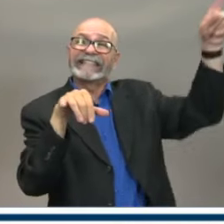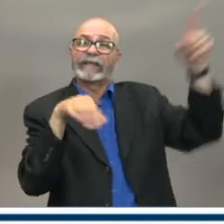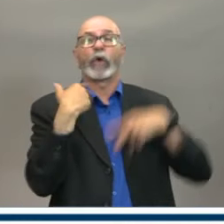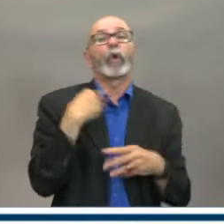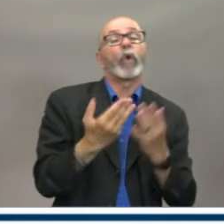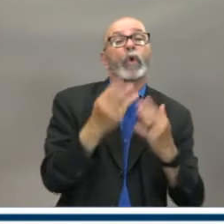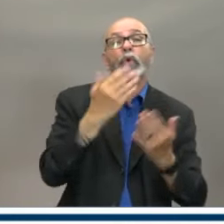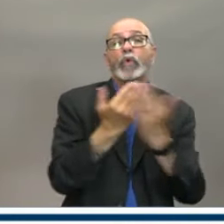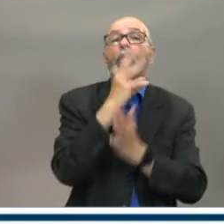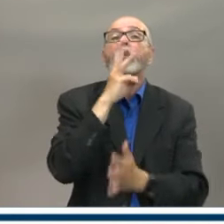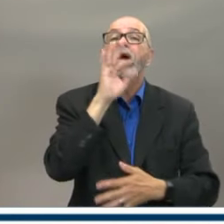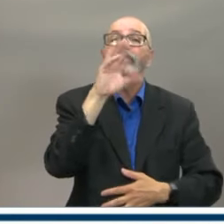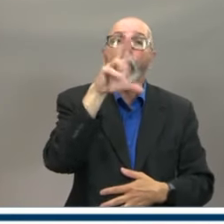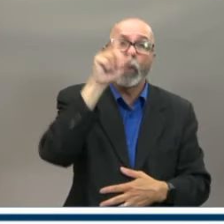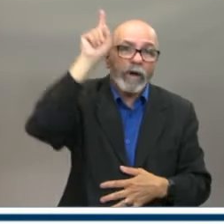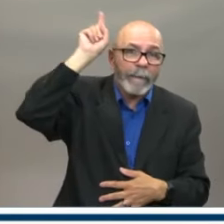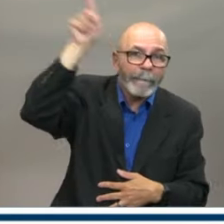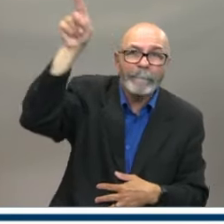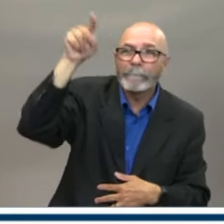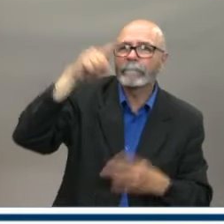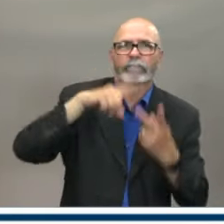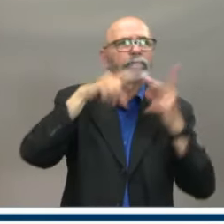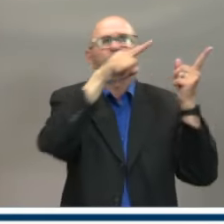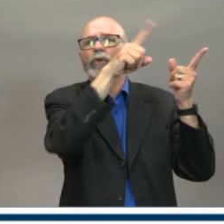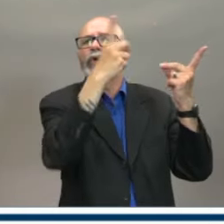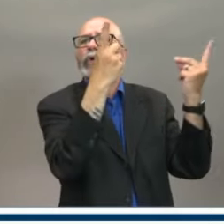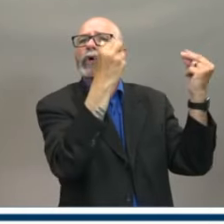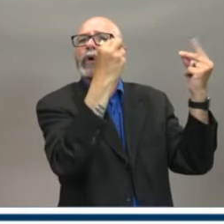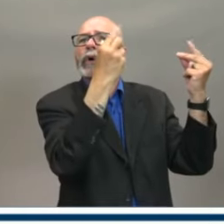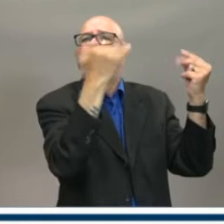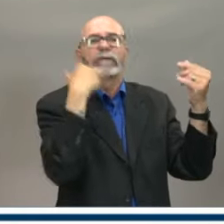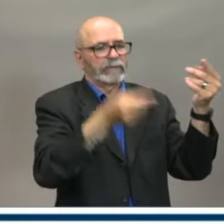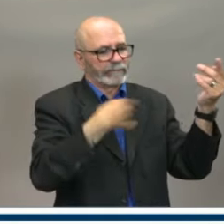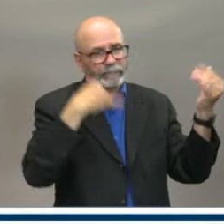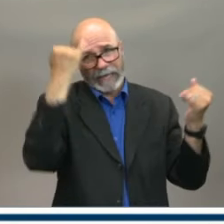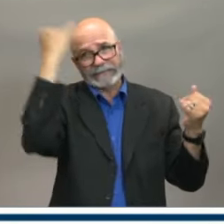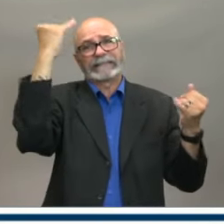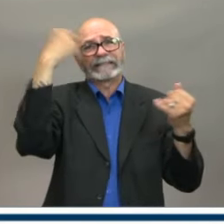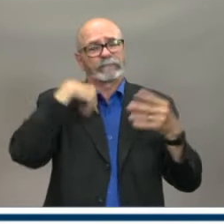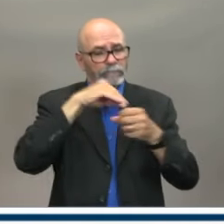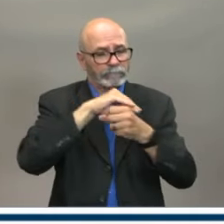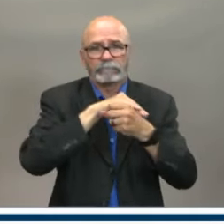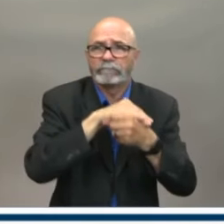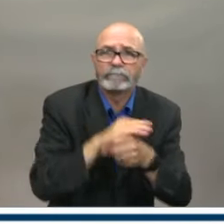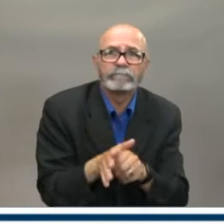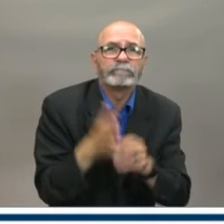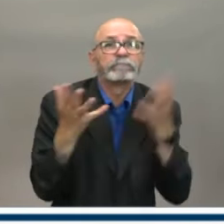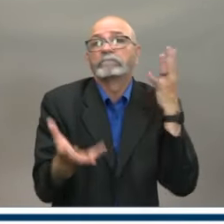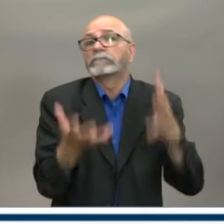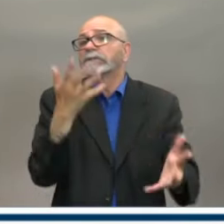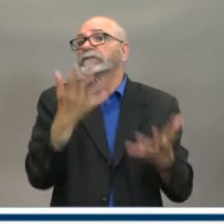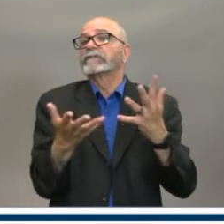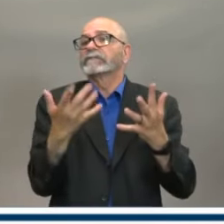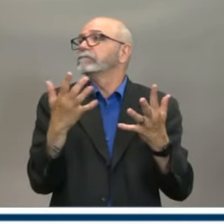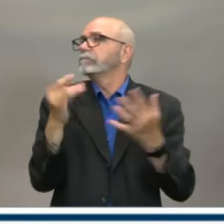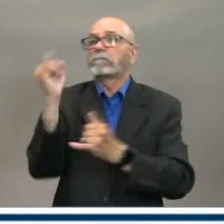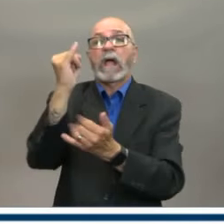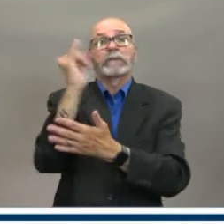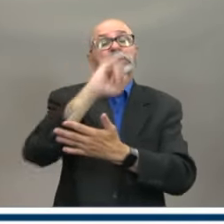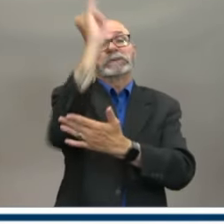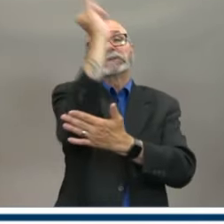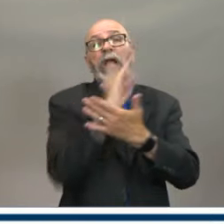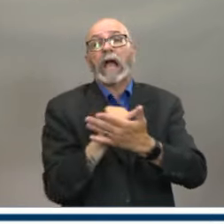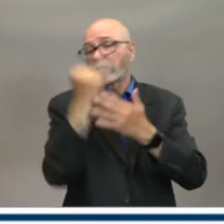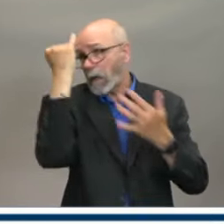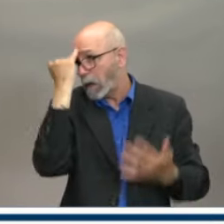are you going to give to make sure our experience with COVID influences the design of those facilities? What Dr. Strang told your